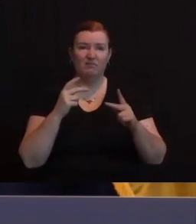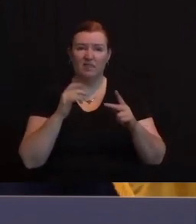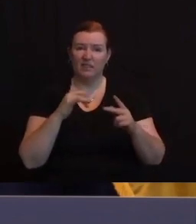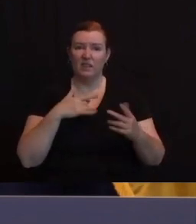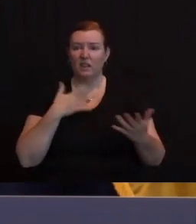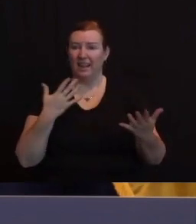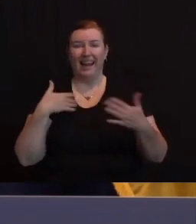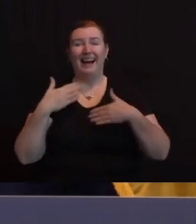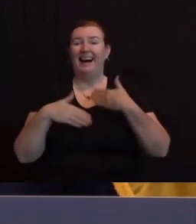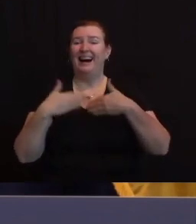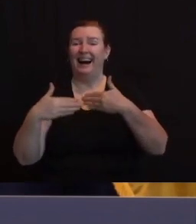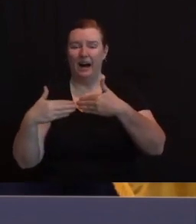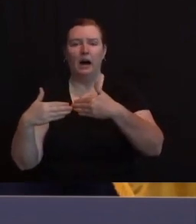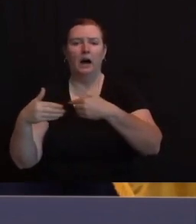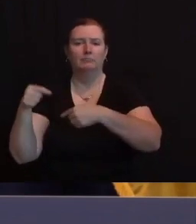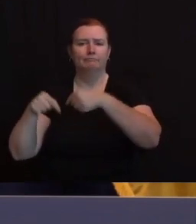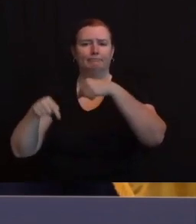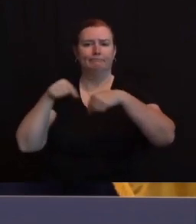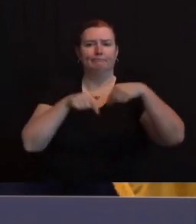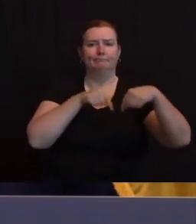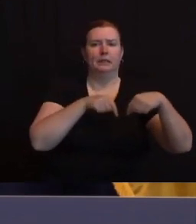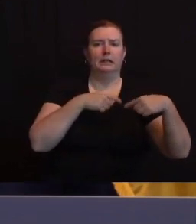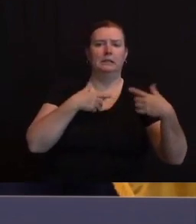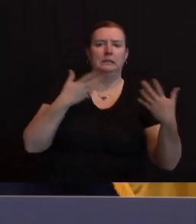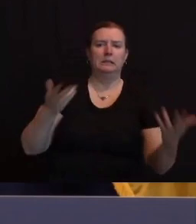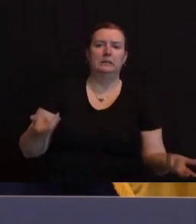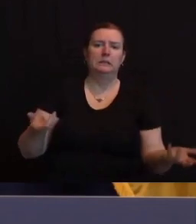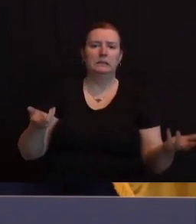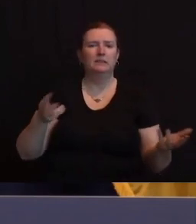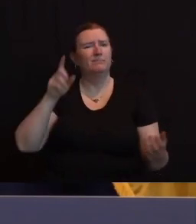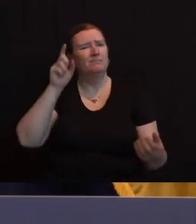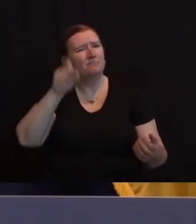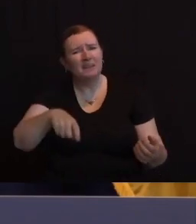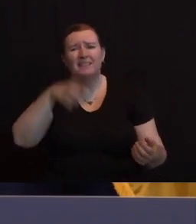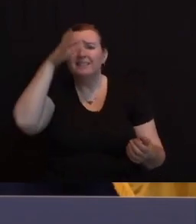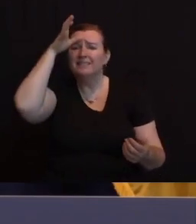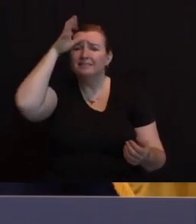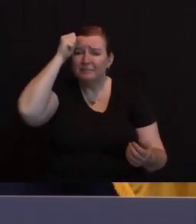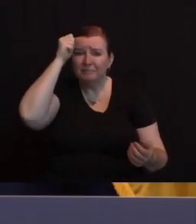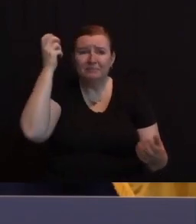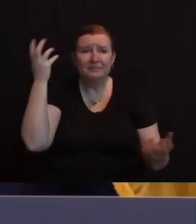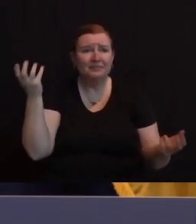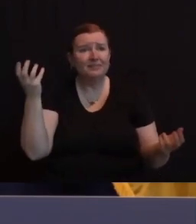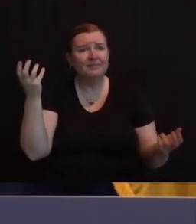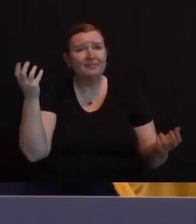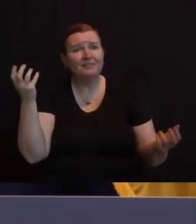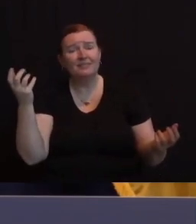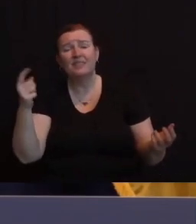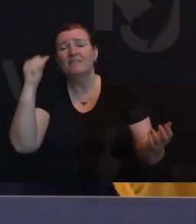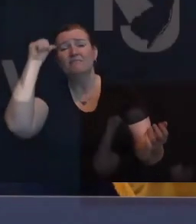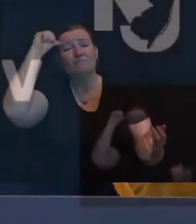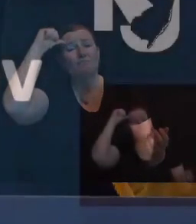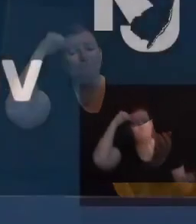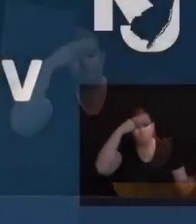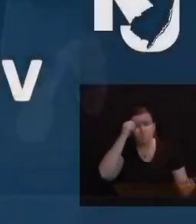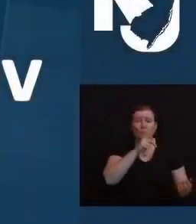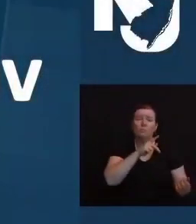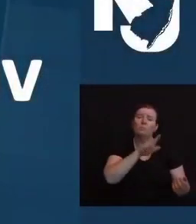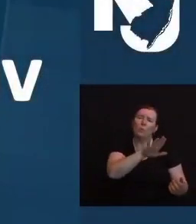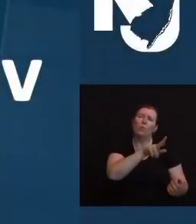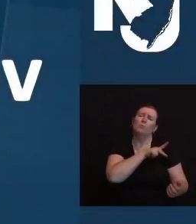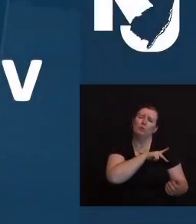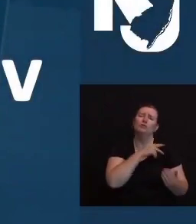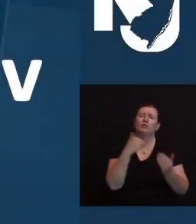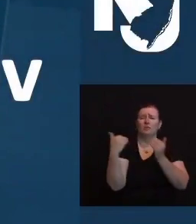backwards. So let's get back to using the common sense. Let's get back to remembering the need for personal responsibility. Let's get back to